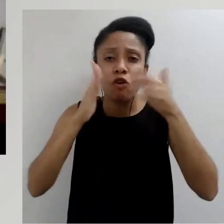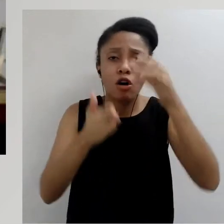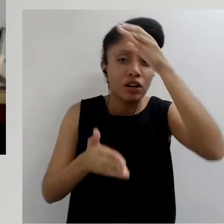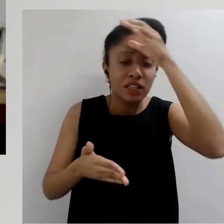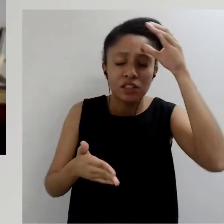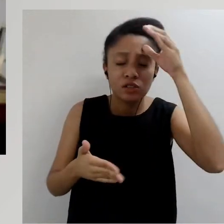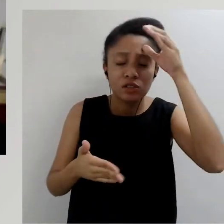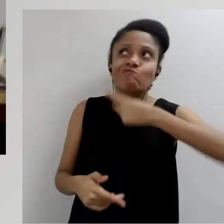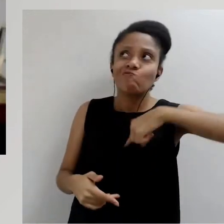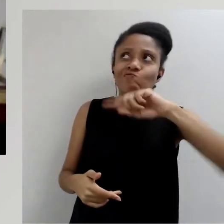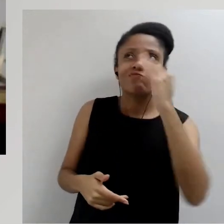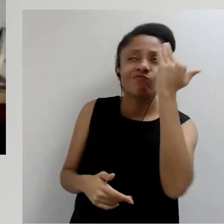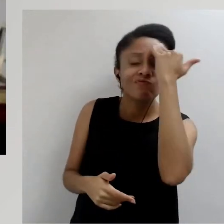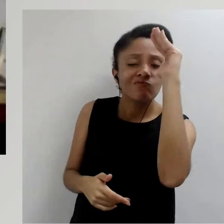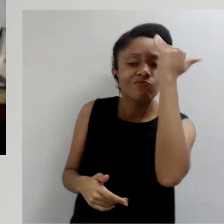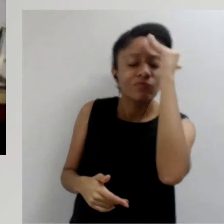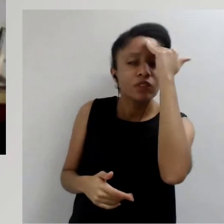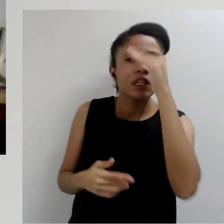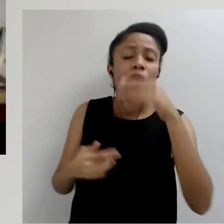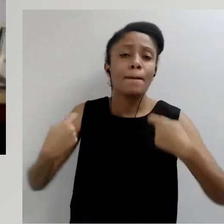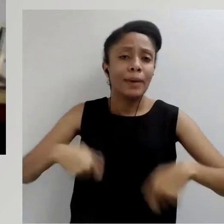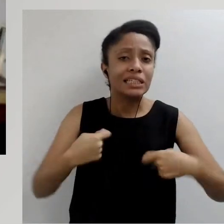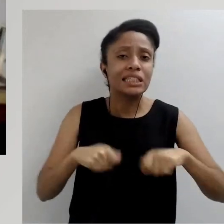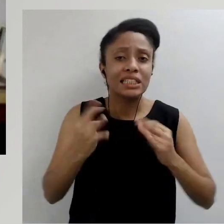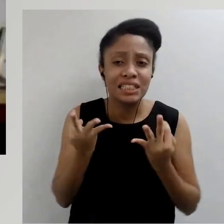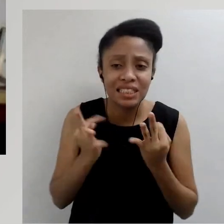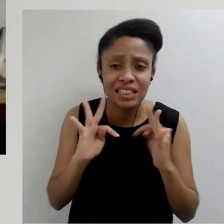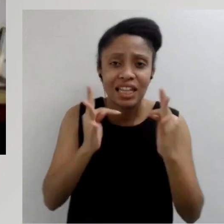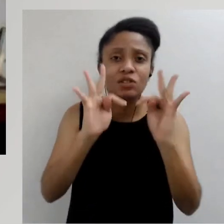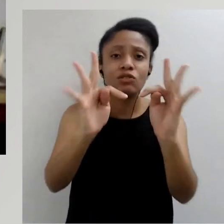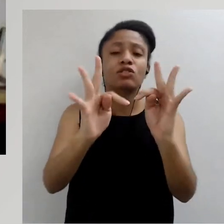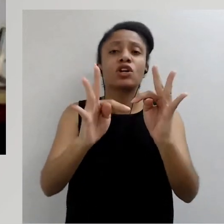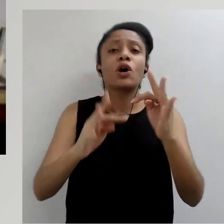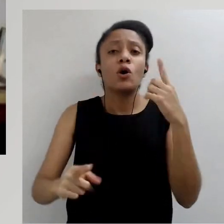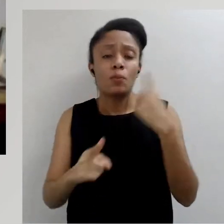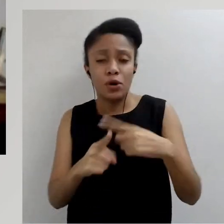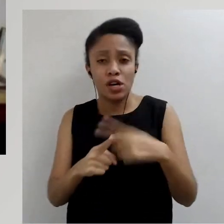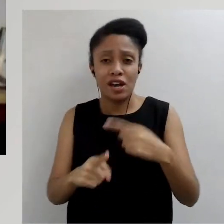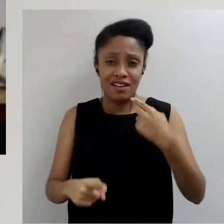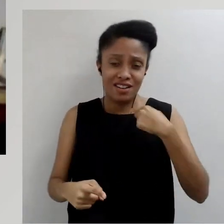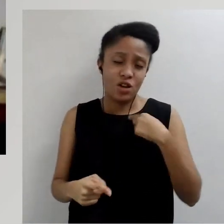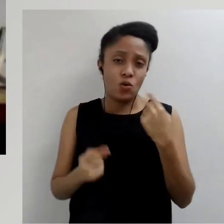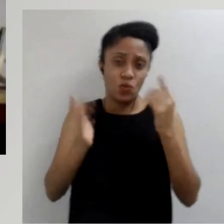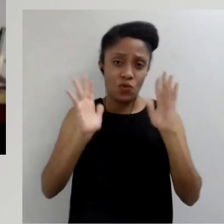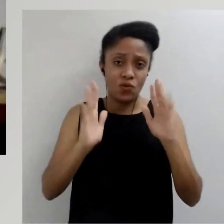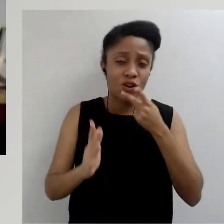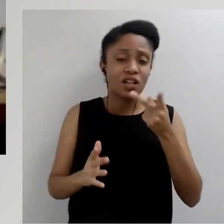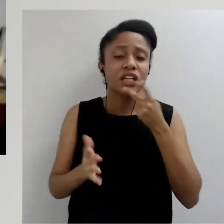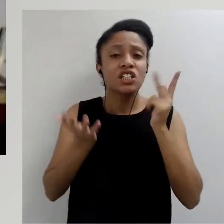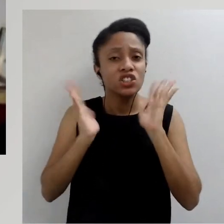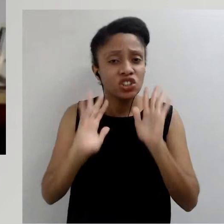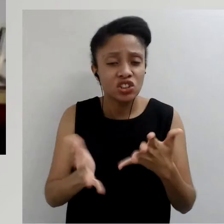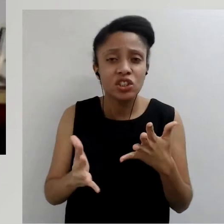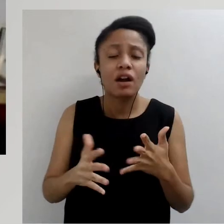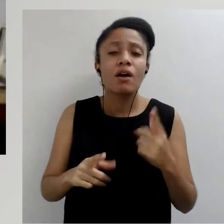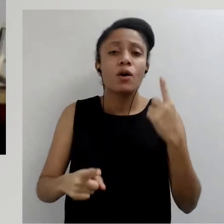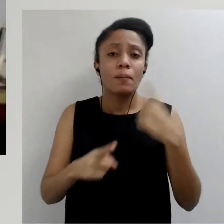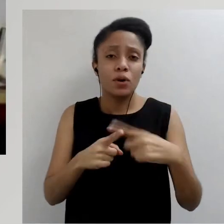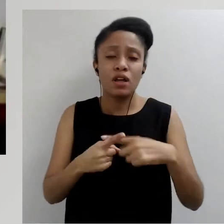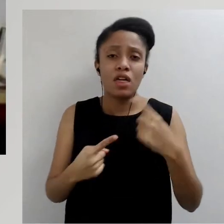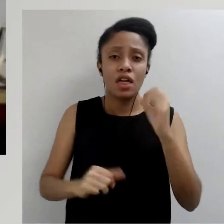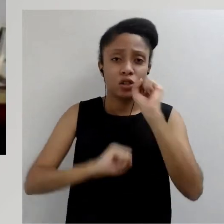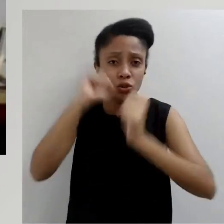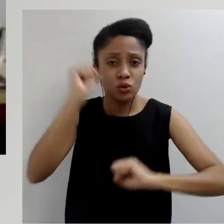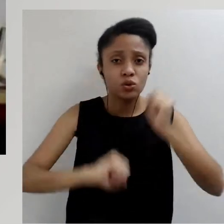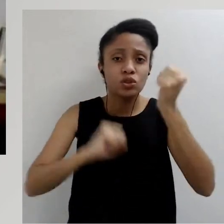client, we understood how to use technology. And as I mentioned, we were